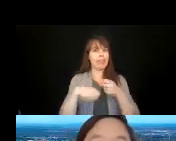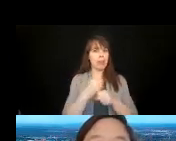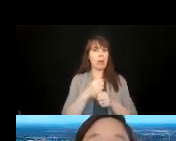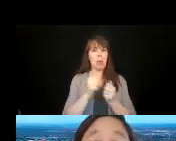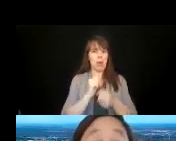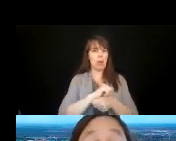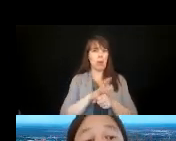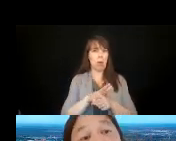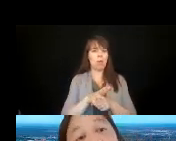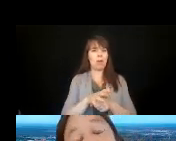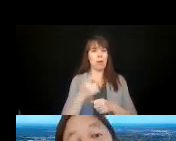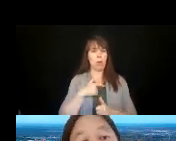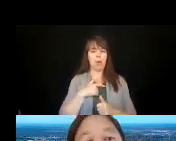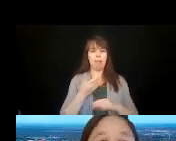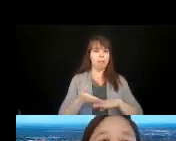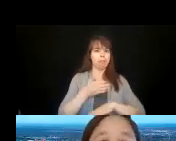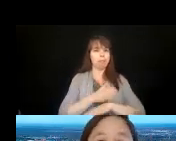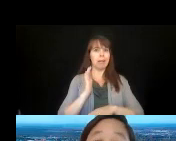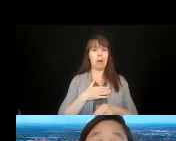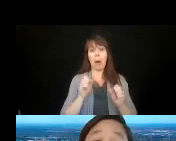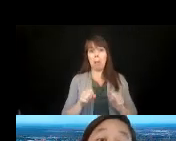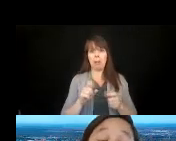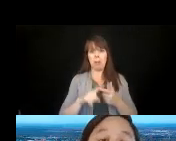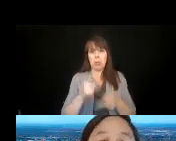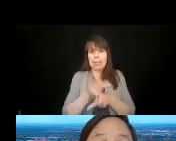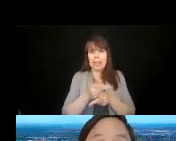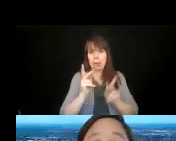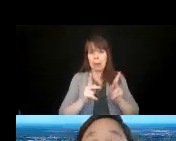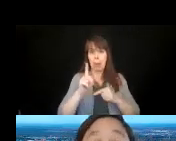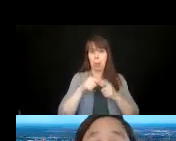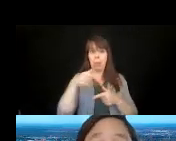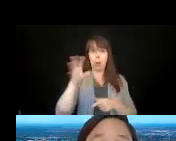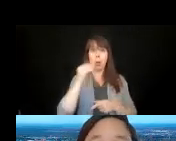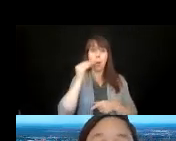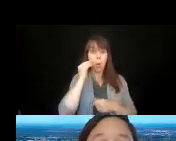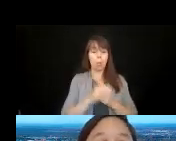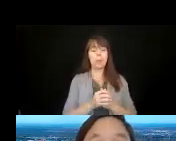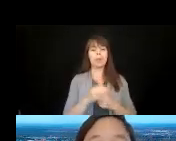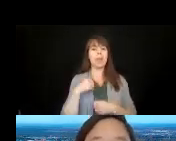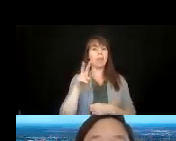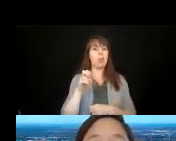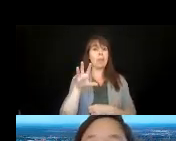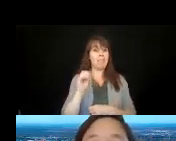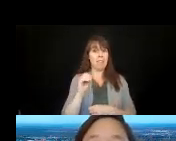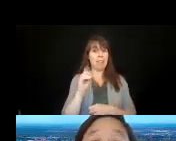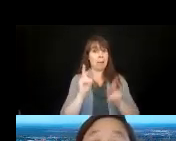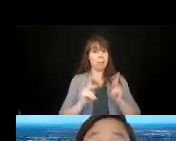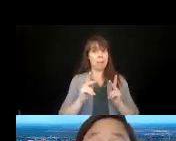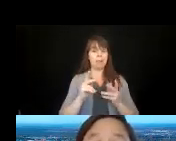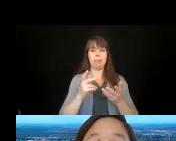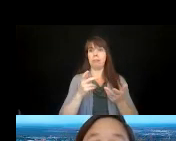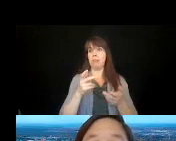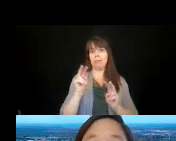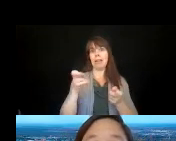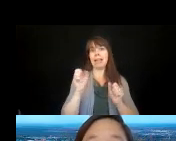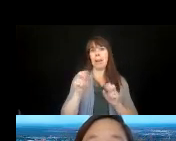built our capabilities in terms of how we can take care of patients at home. We have 250 of these patient monitoring at home